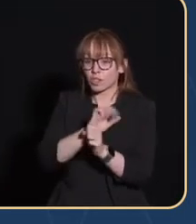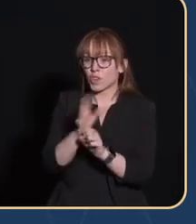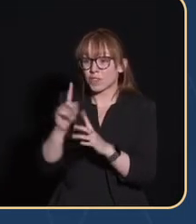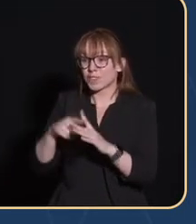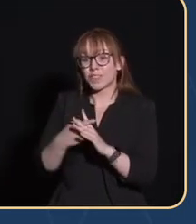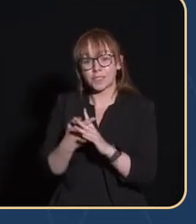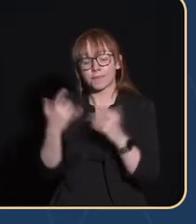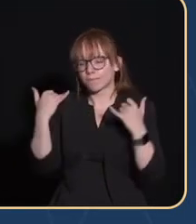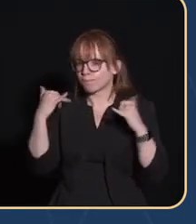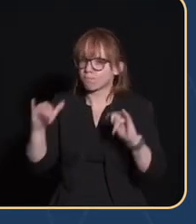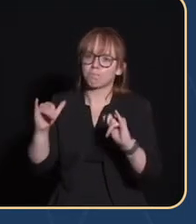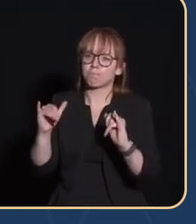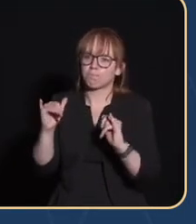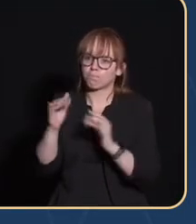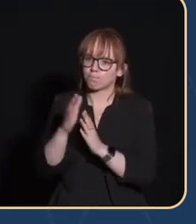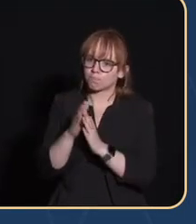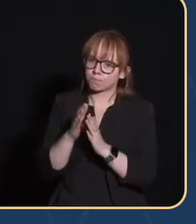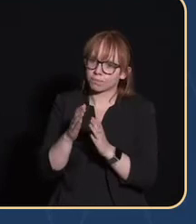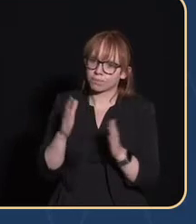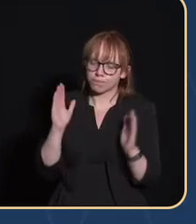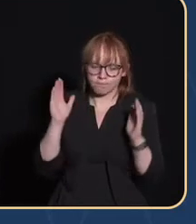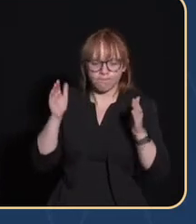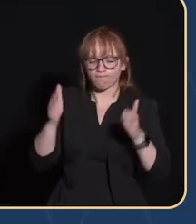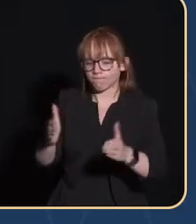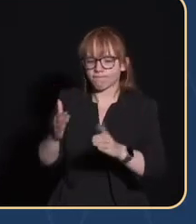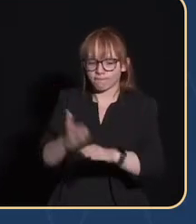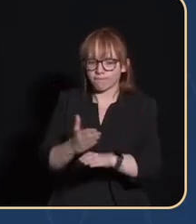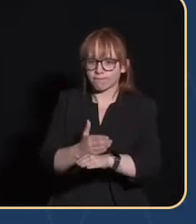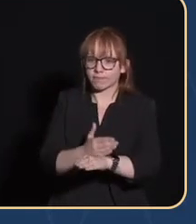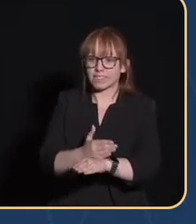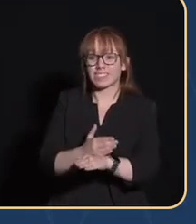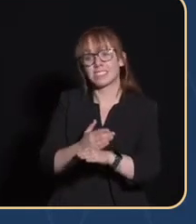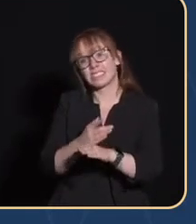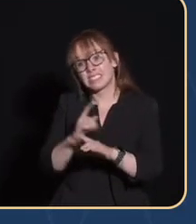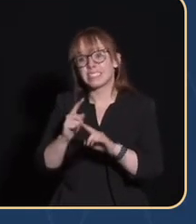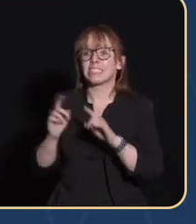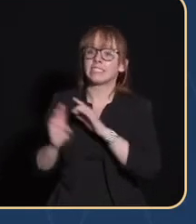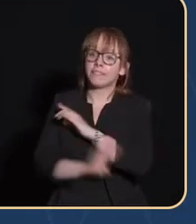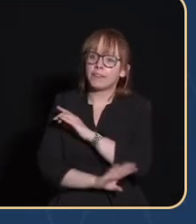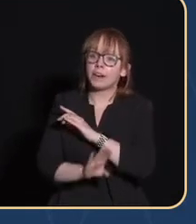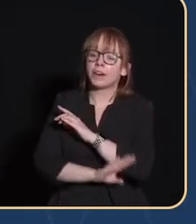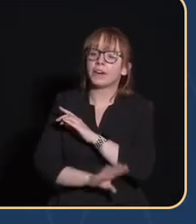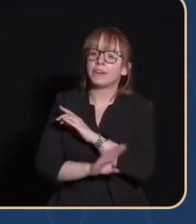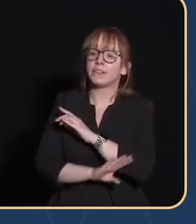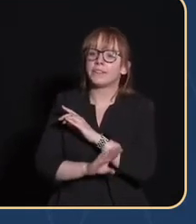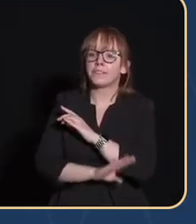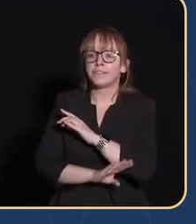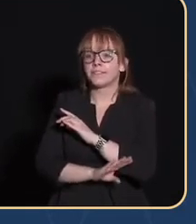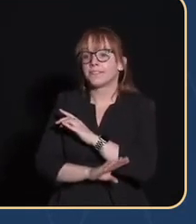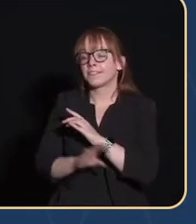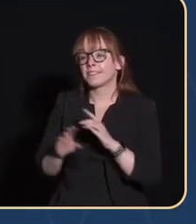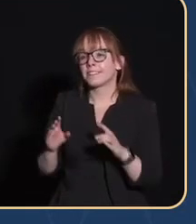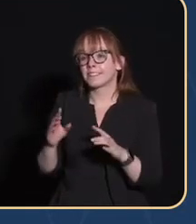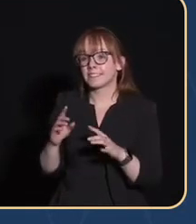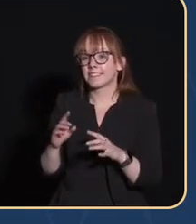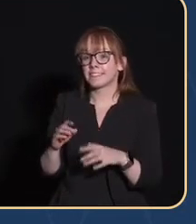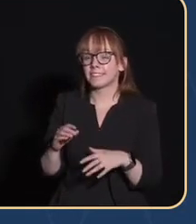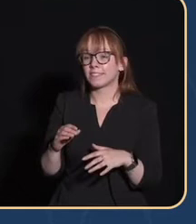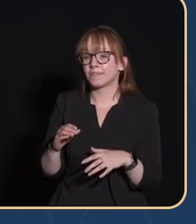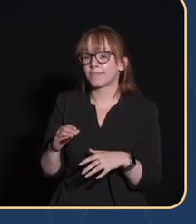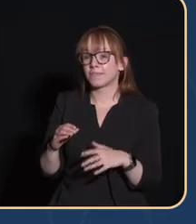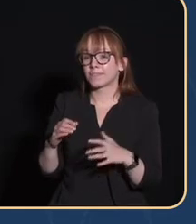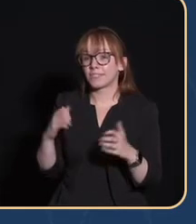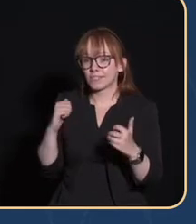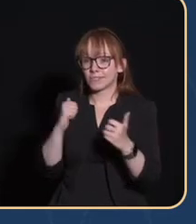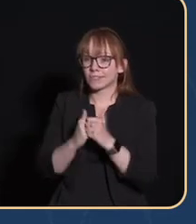started. However, in the fall, things started to get rocky for me again. My son's daycare fell through